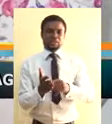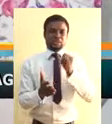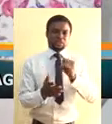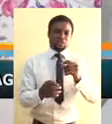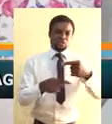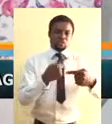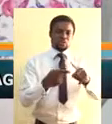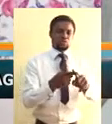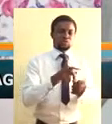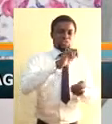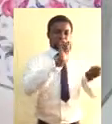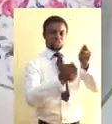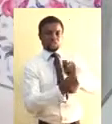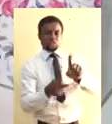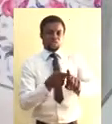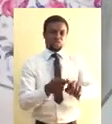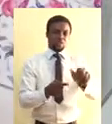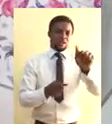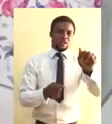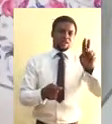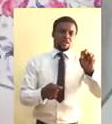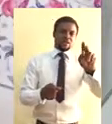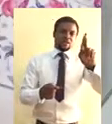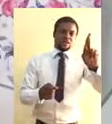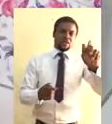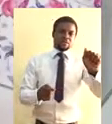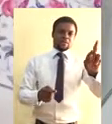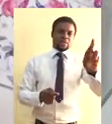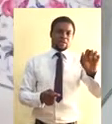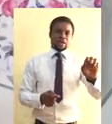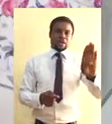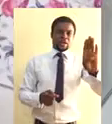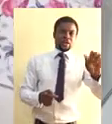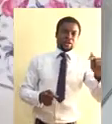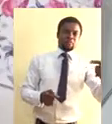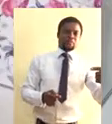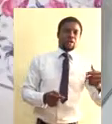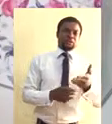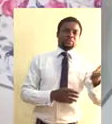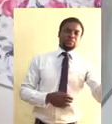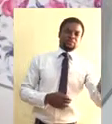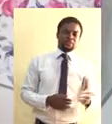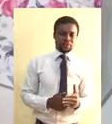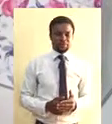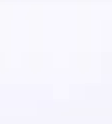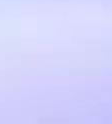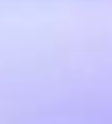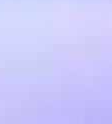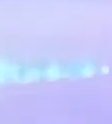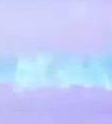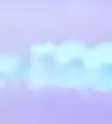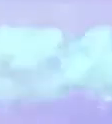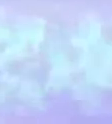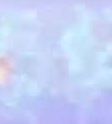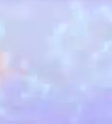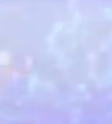you do that, this is going to turn to a Ankara bag and any other bag around there.